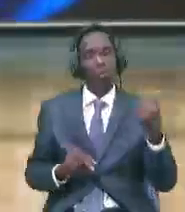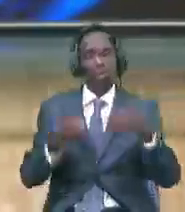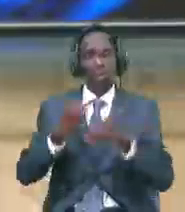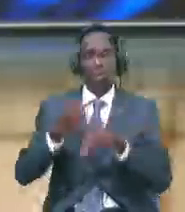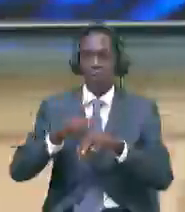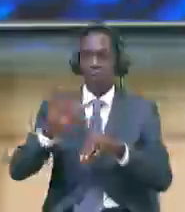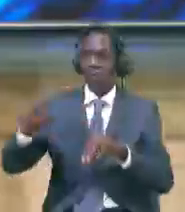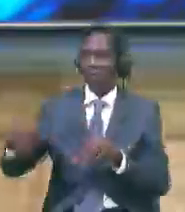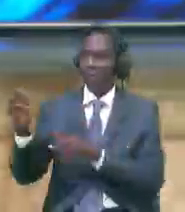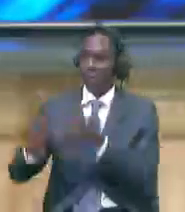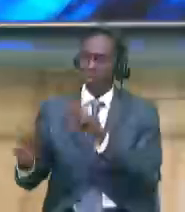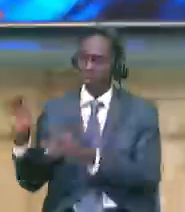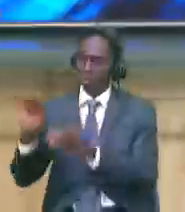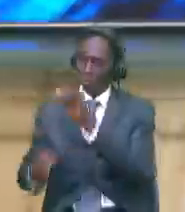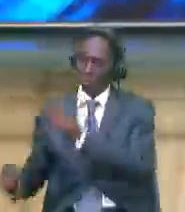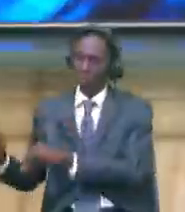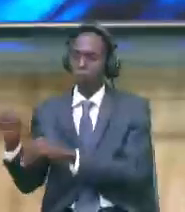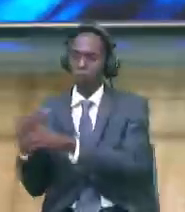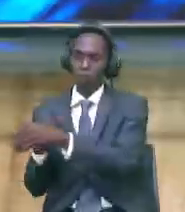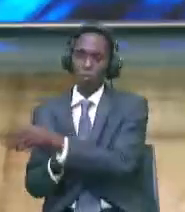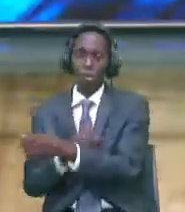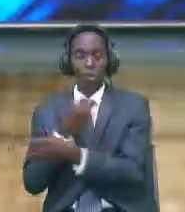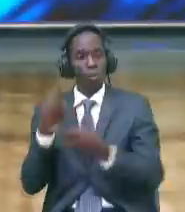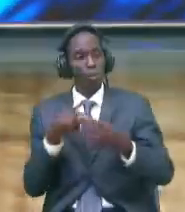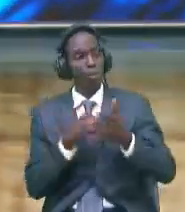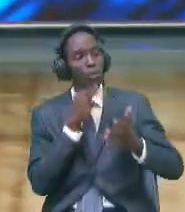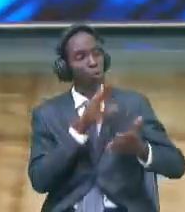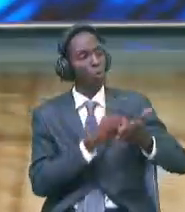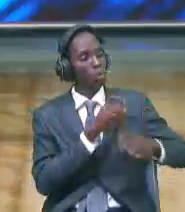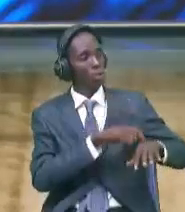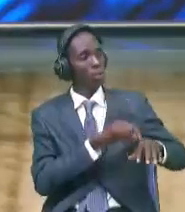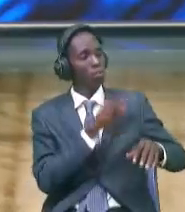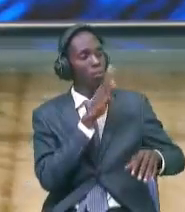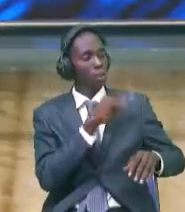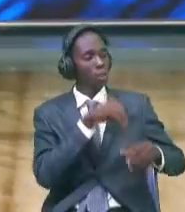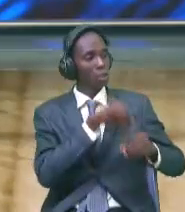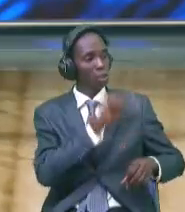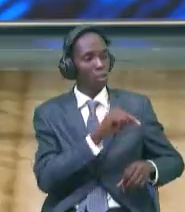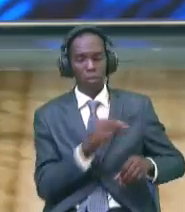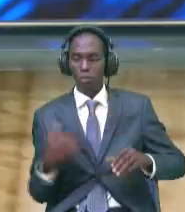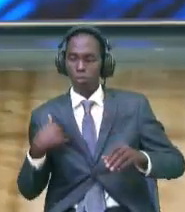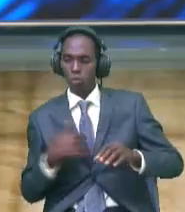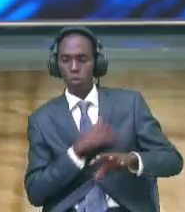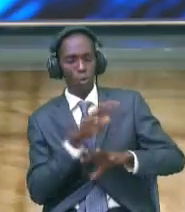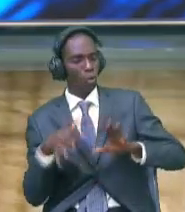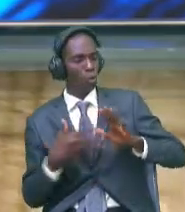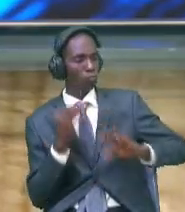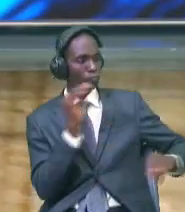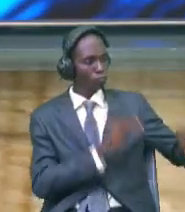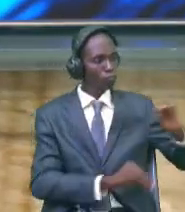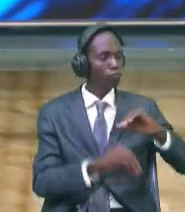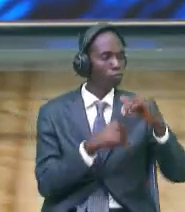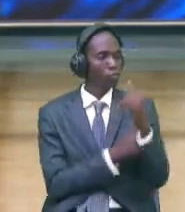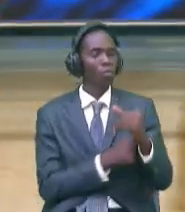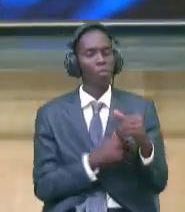and you care. And then when it comes to your turn, we contribute and we care. Now concerning the collection for the saints,